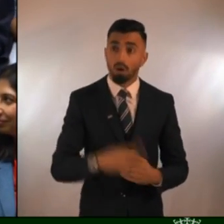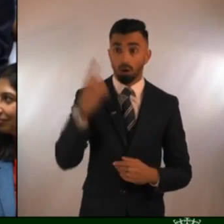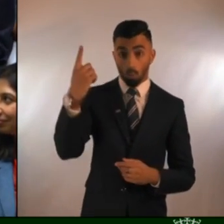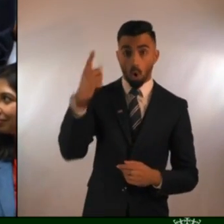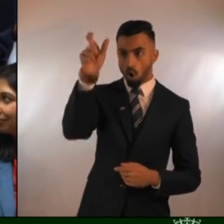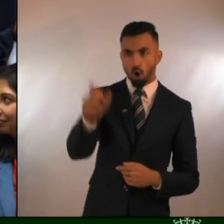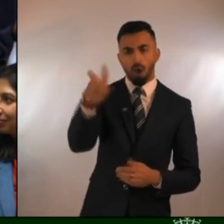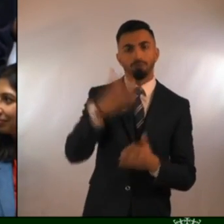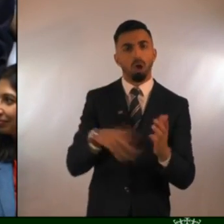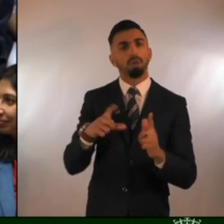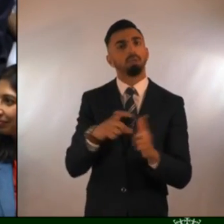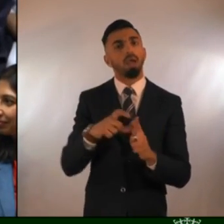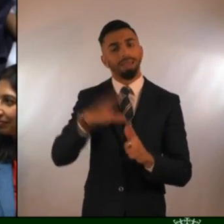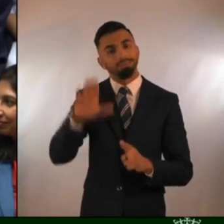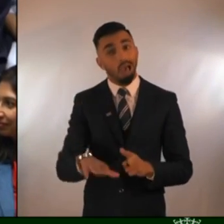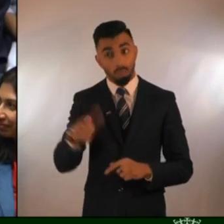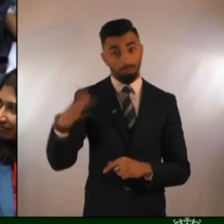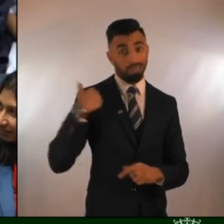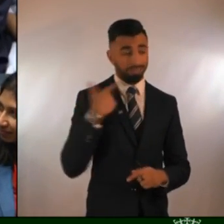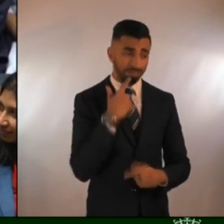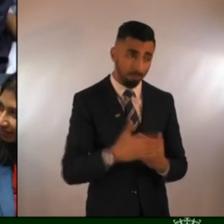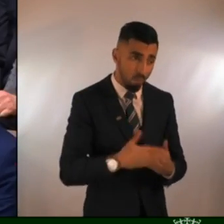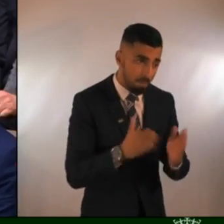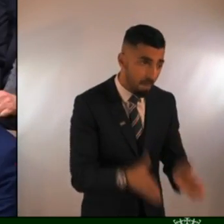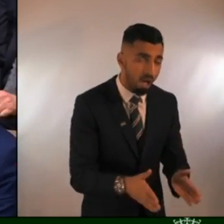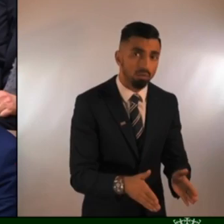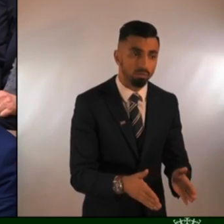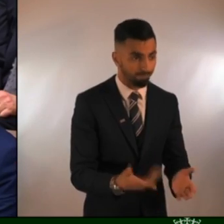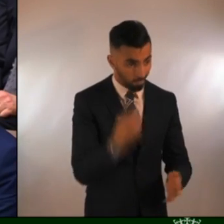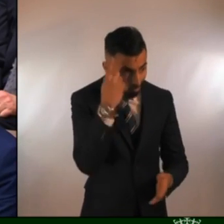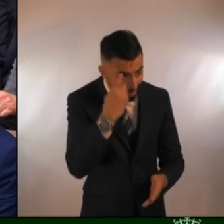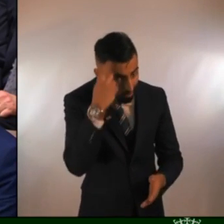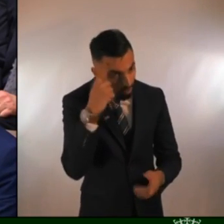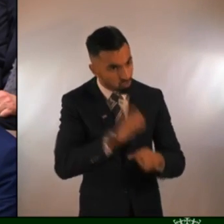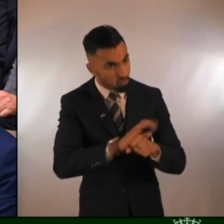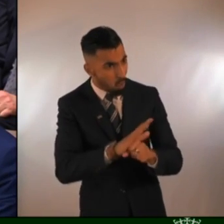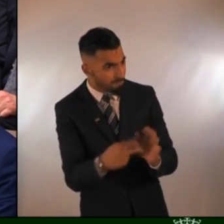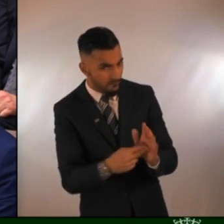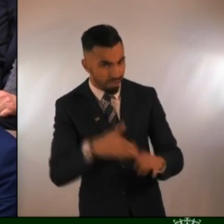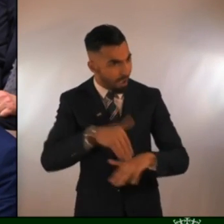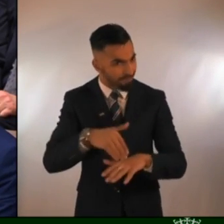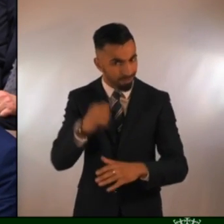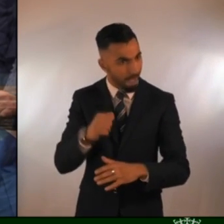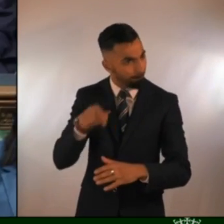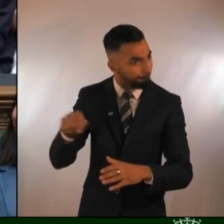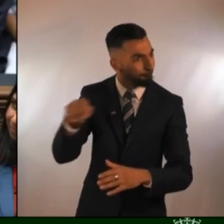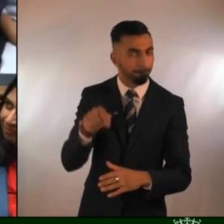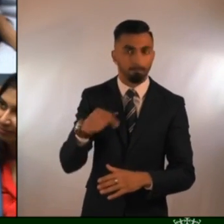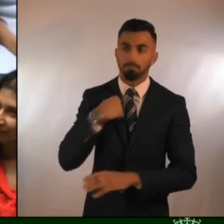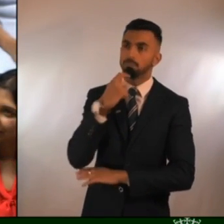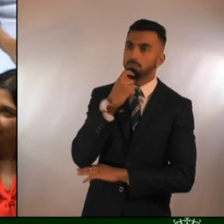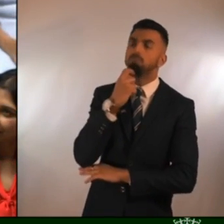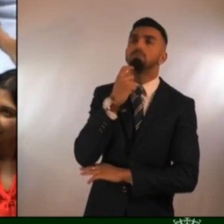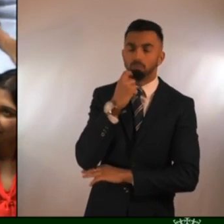more, especially given the possible impact of coronavirus on our pubs. So today, I can announce that exceptionally